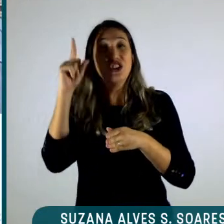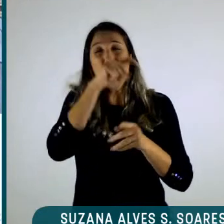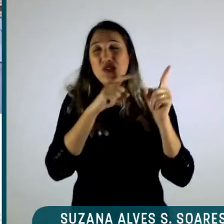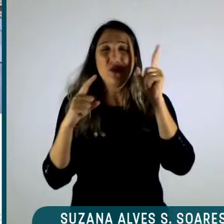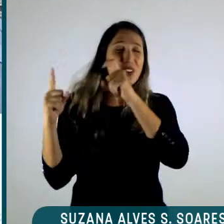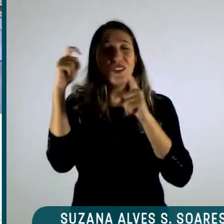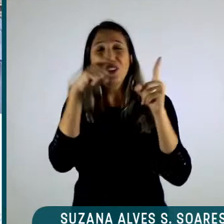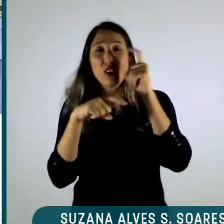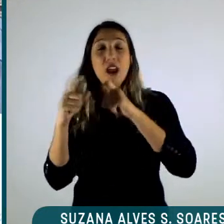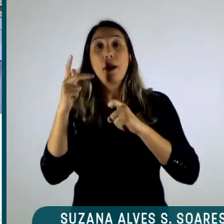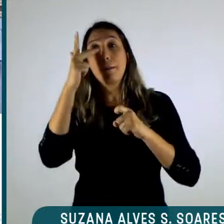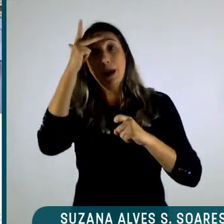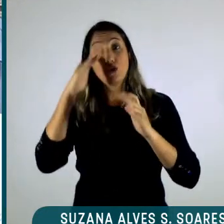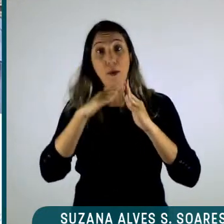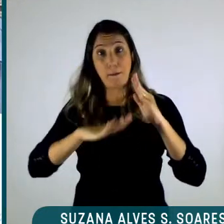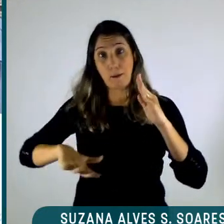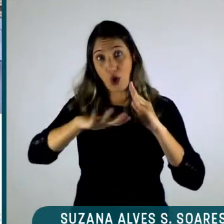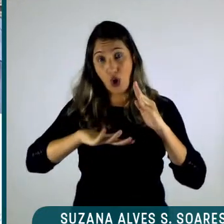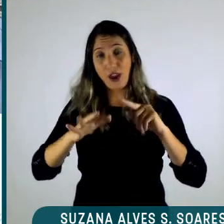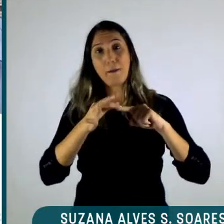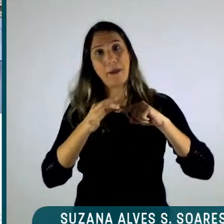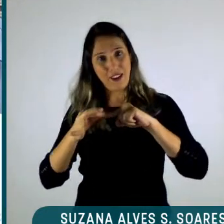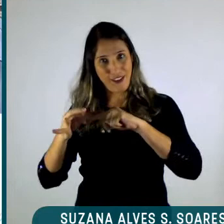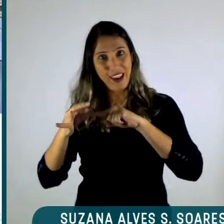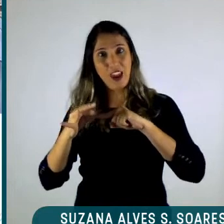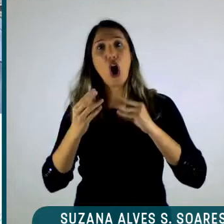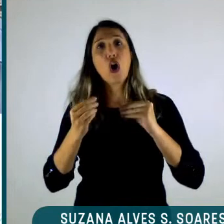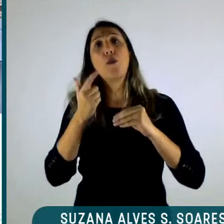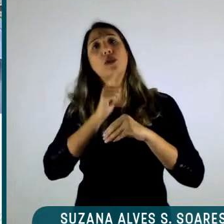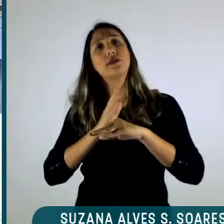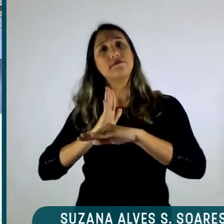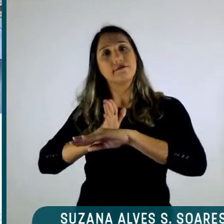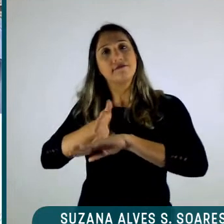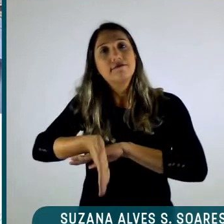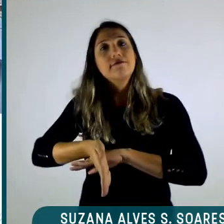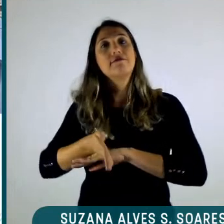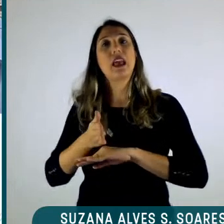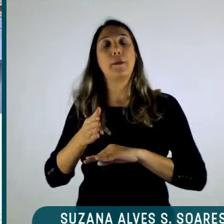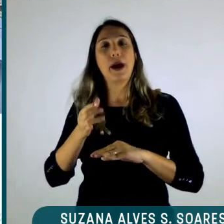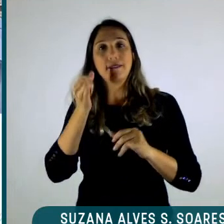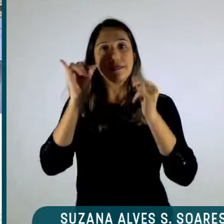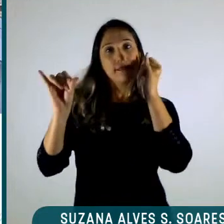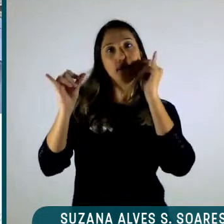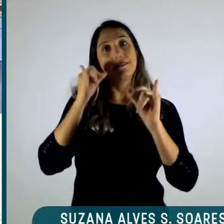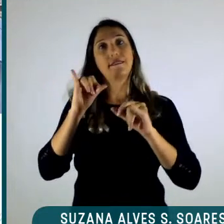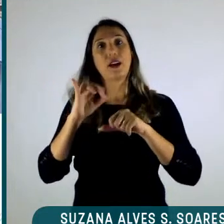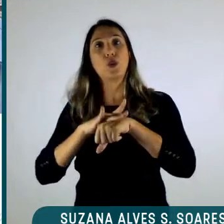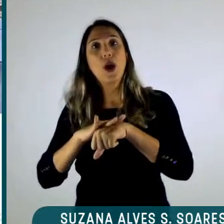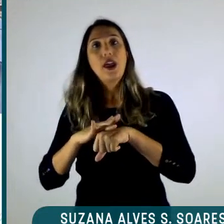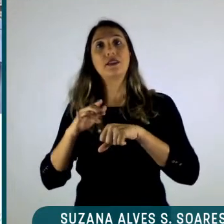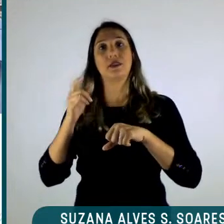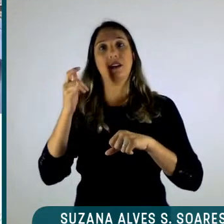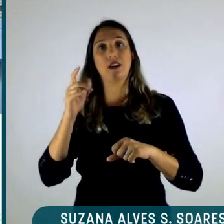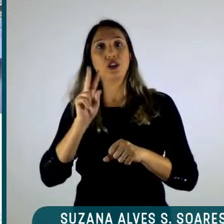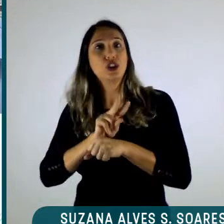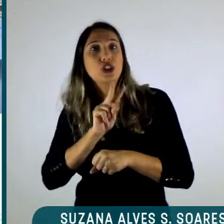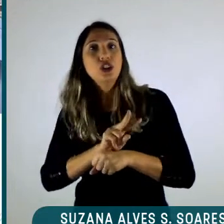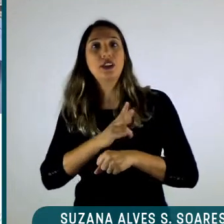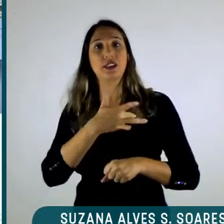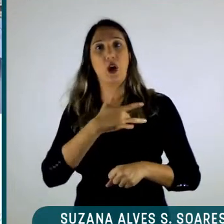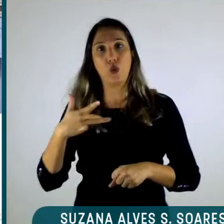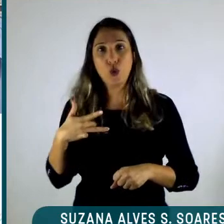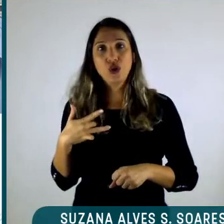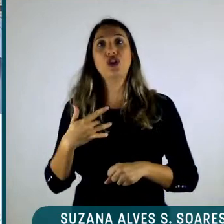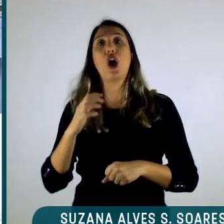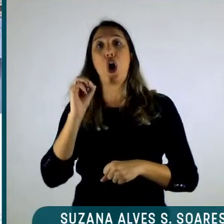live in places that don't have the basic sanitation needs. So they do not have